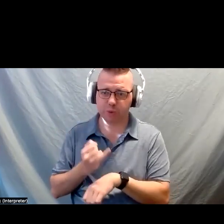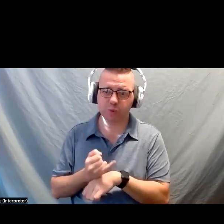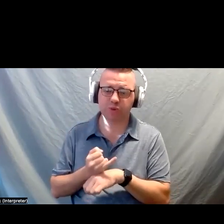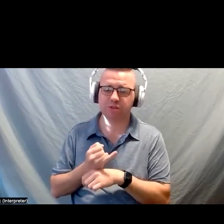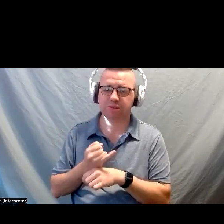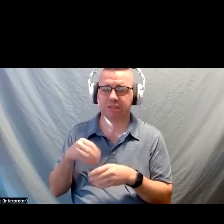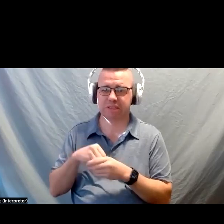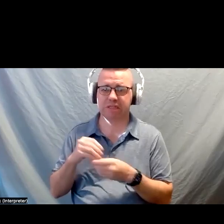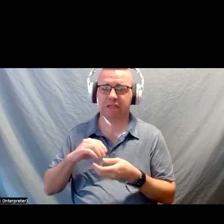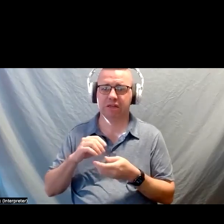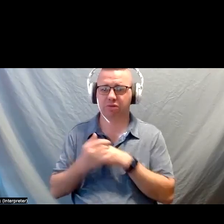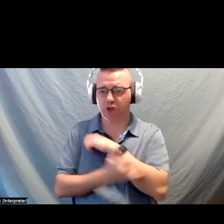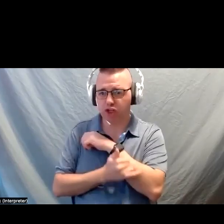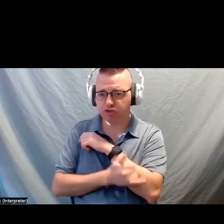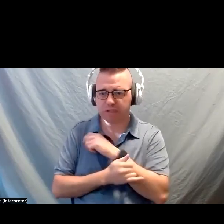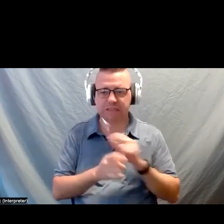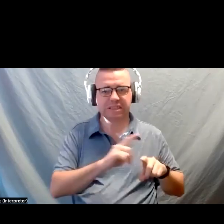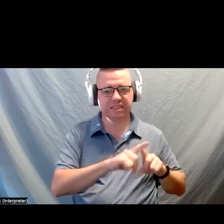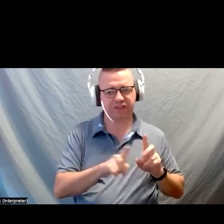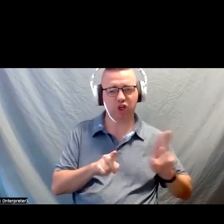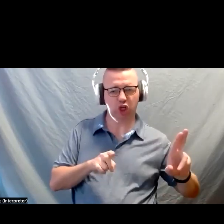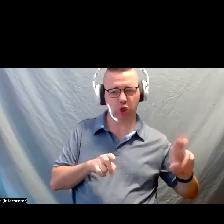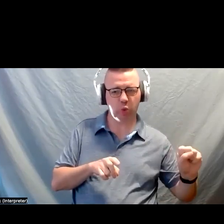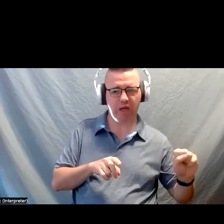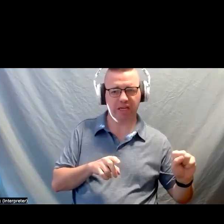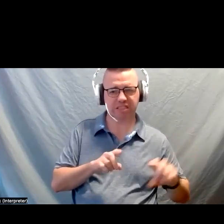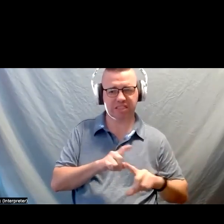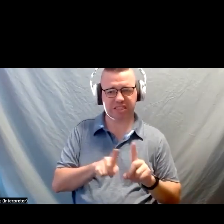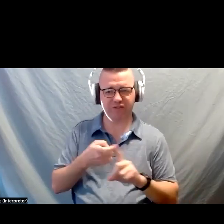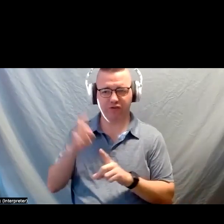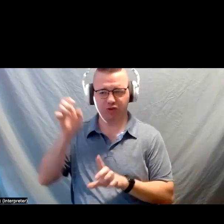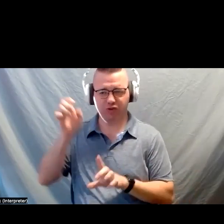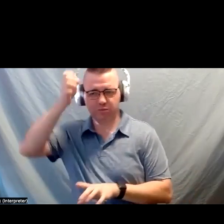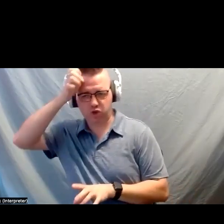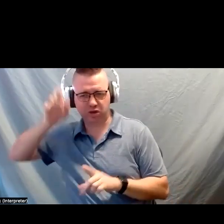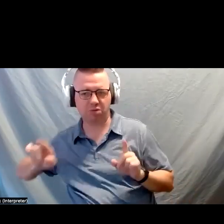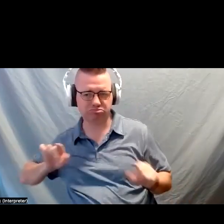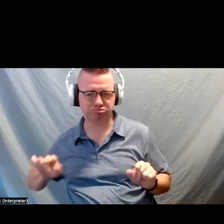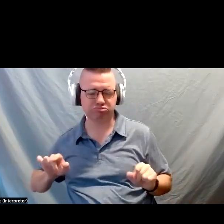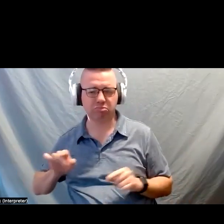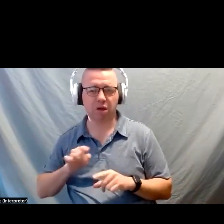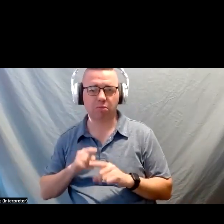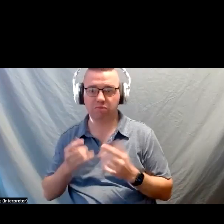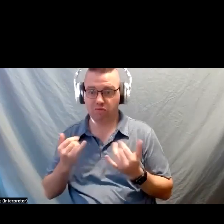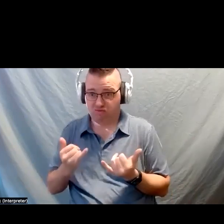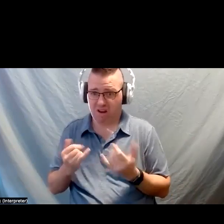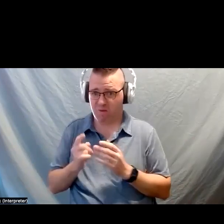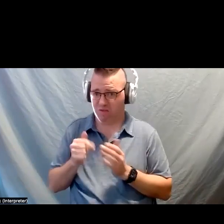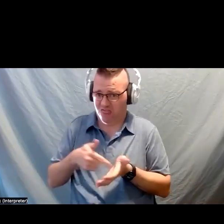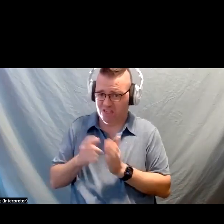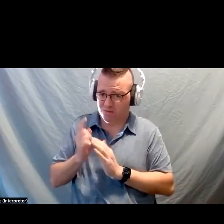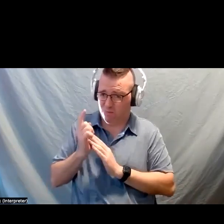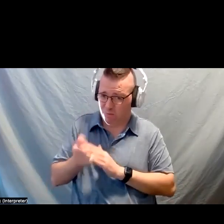countries. Very different, of course, in the United States, I think, from Europe, even at the very moment in which,